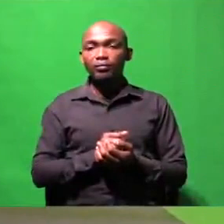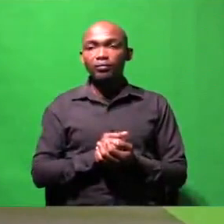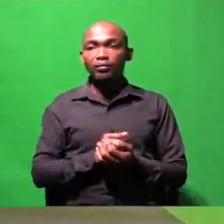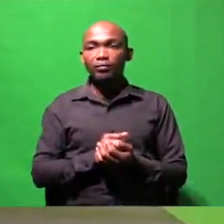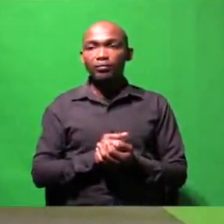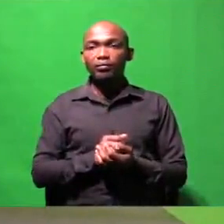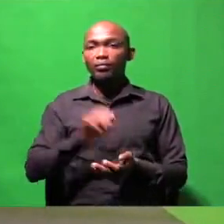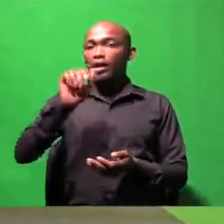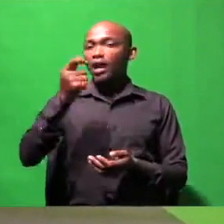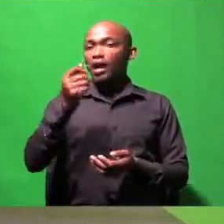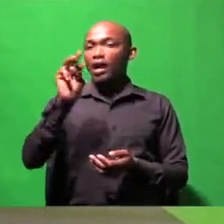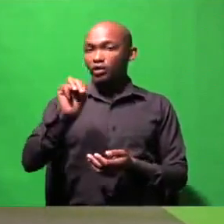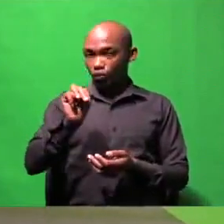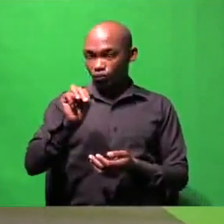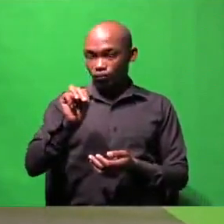atom